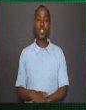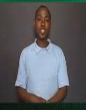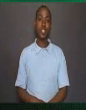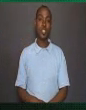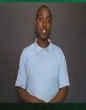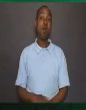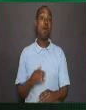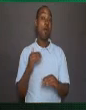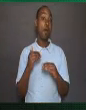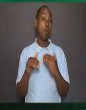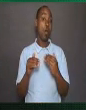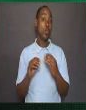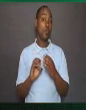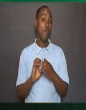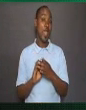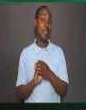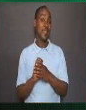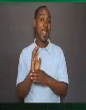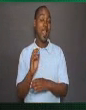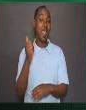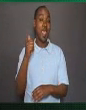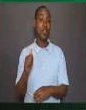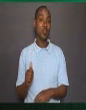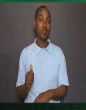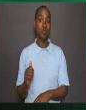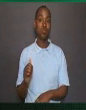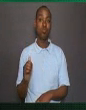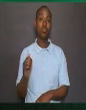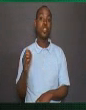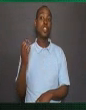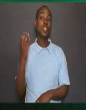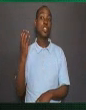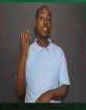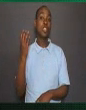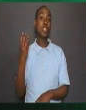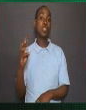while the amount exhaled is 16%.